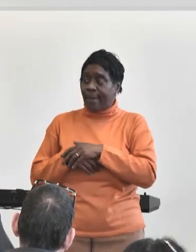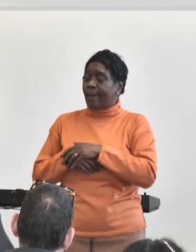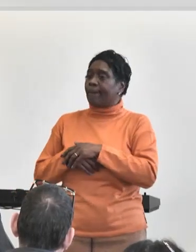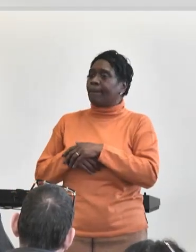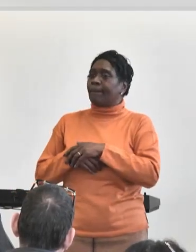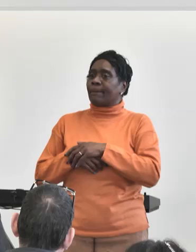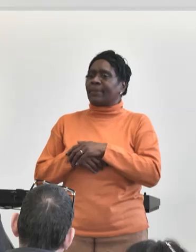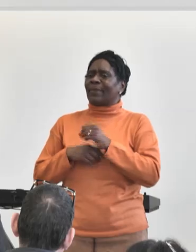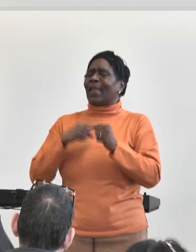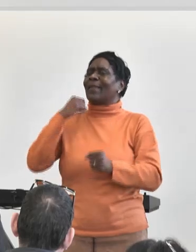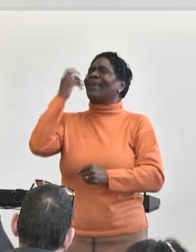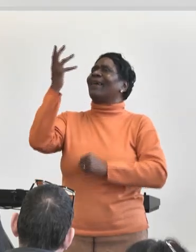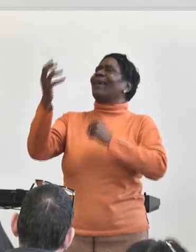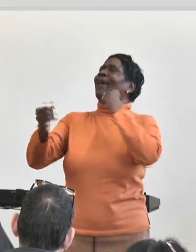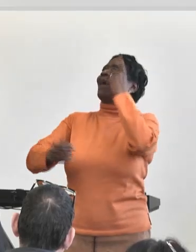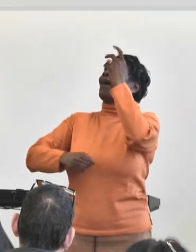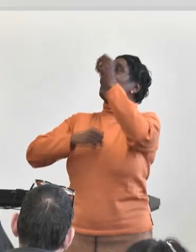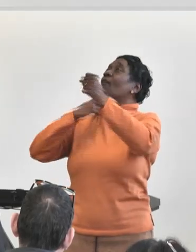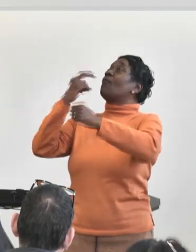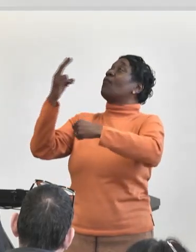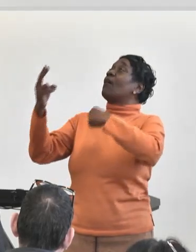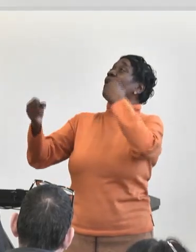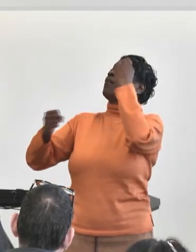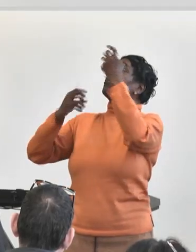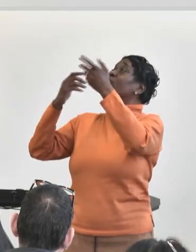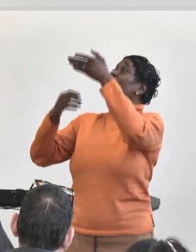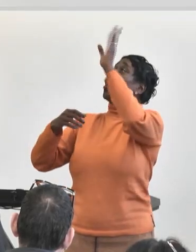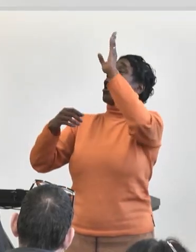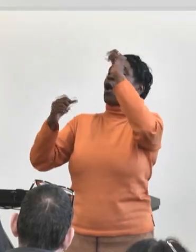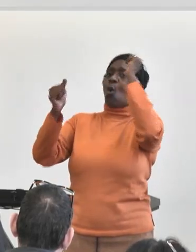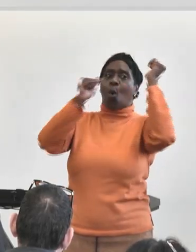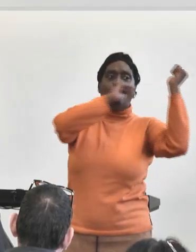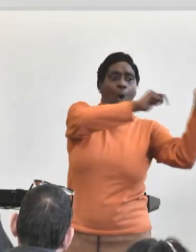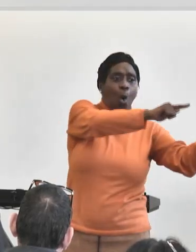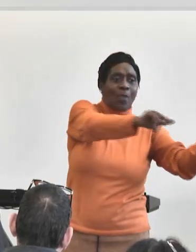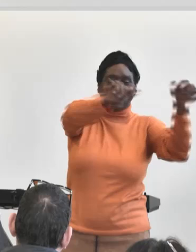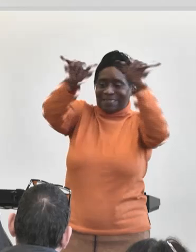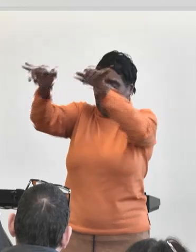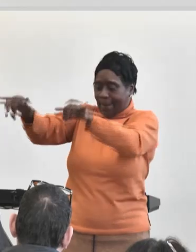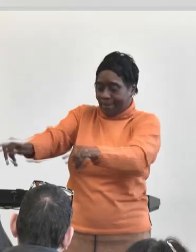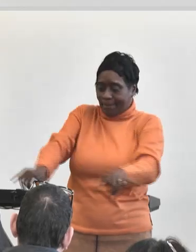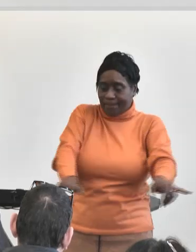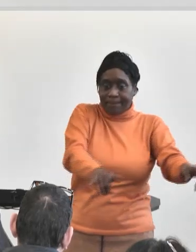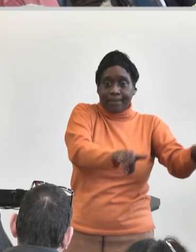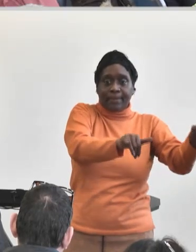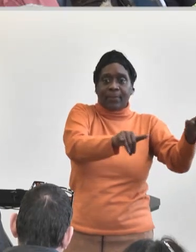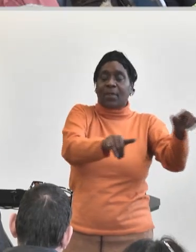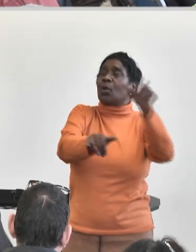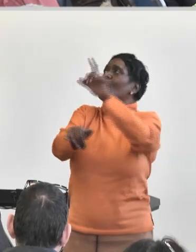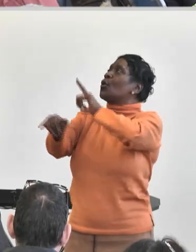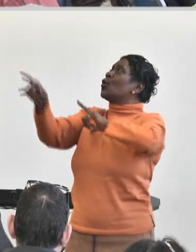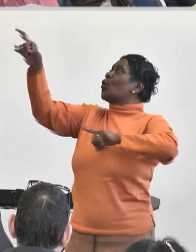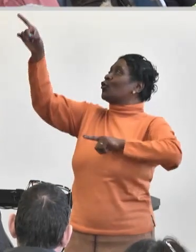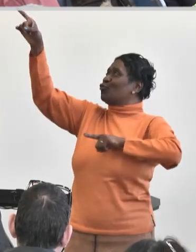they lifted up their voice to God alzaron unánime la voz a Dios, with one accord y dijeron, and said, Lord, thou